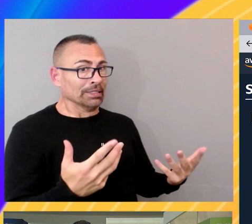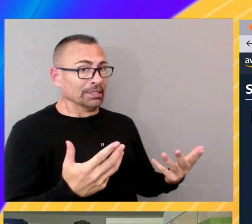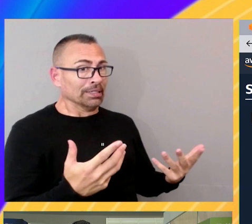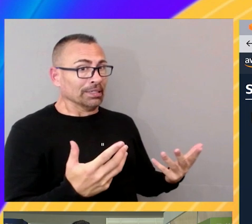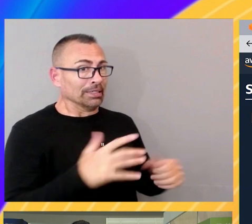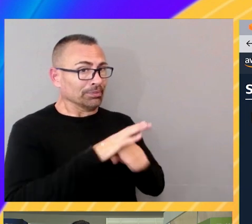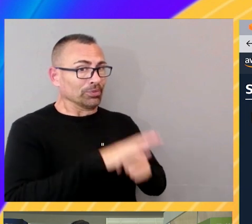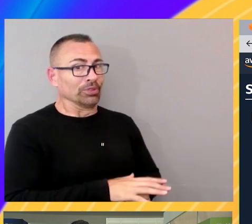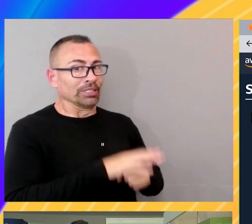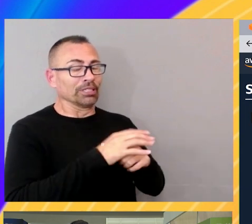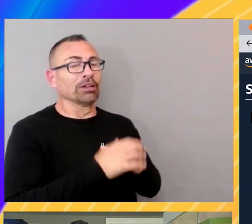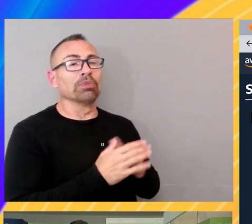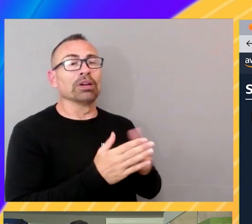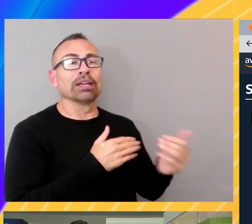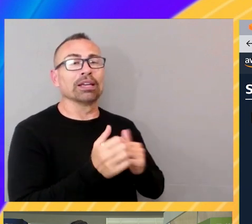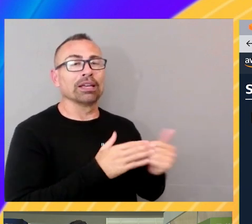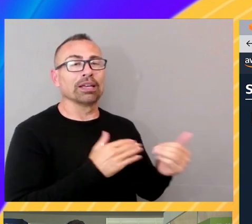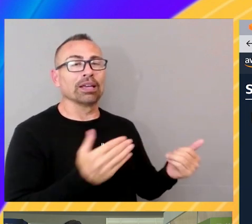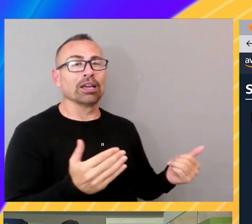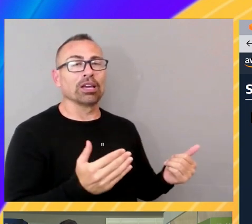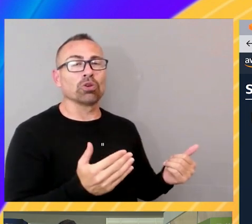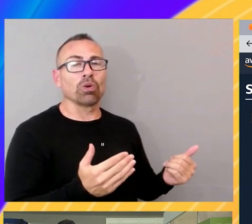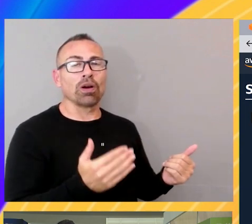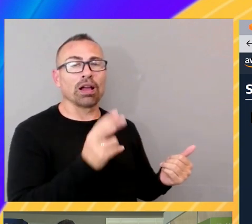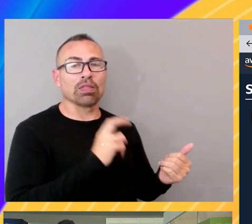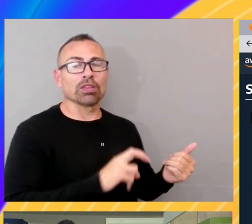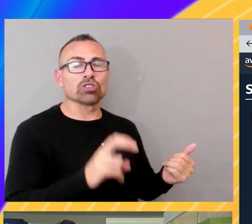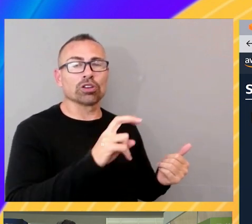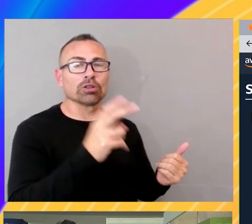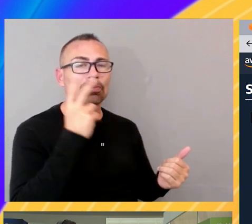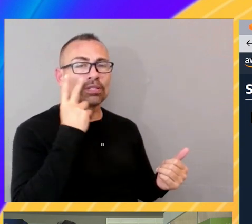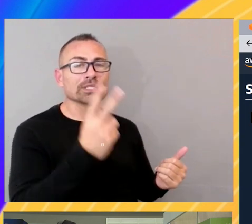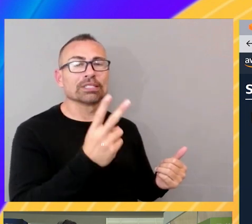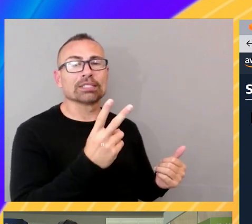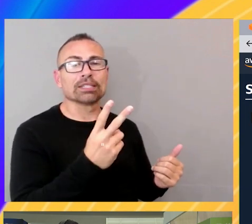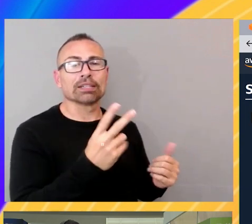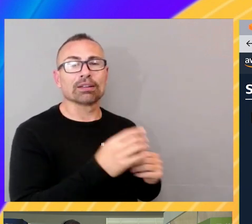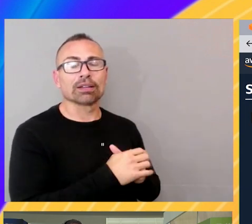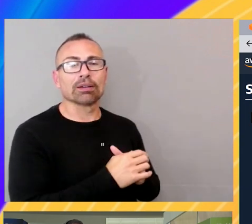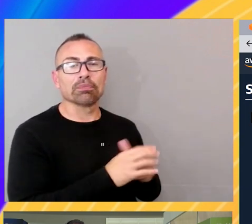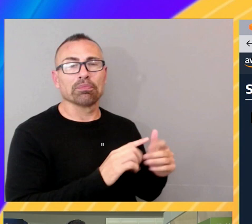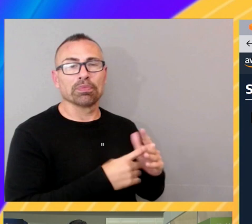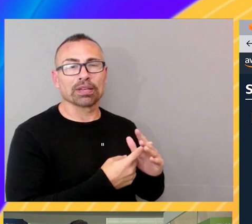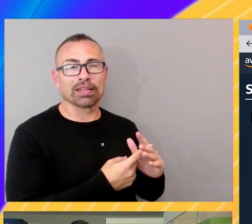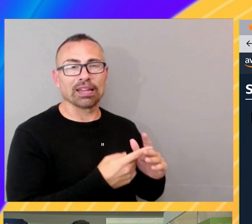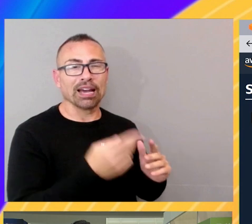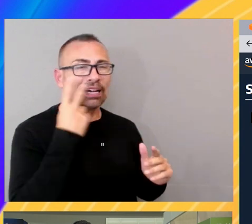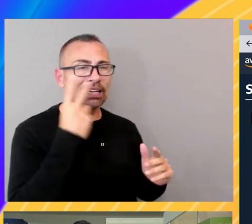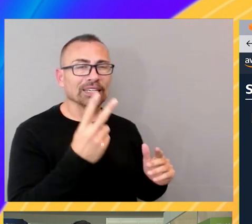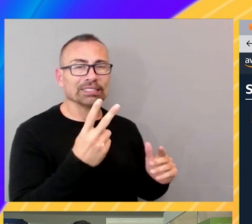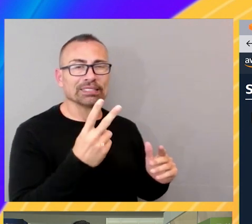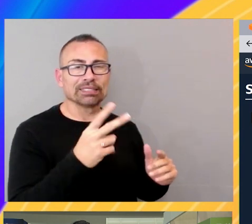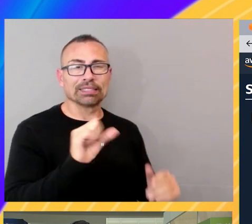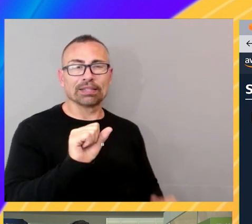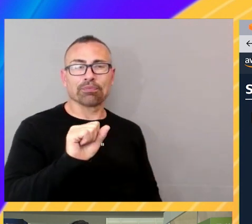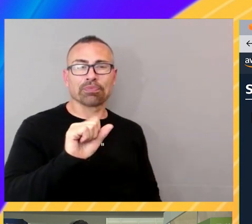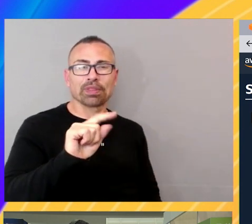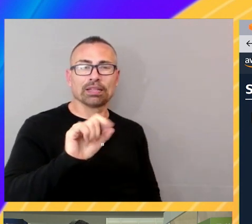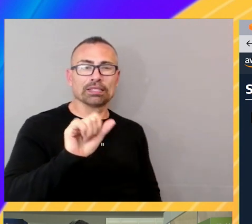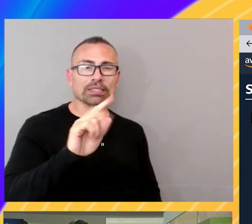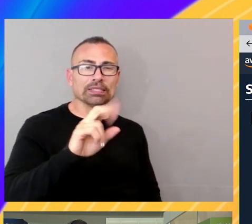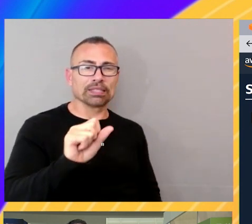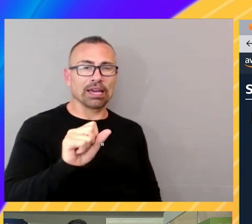journey begins with a single bucket. That task or that status is incomplete, so I need to complete that task in order to unlock task